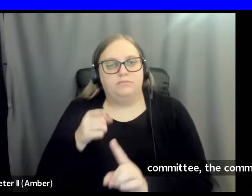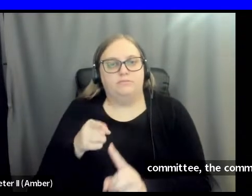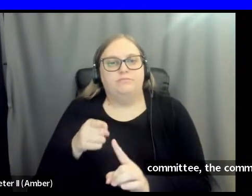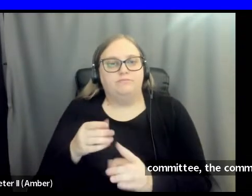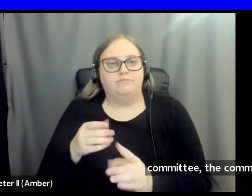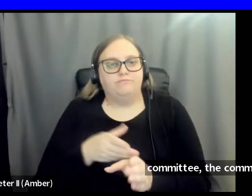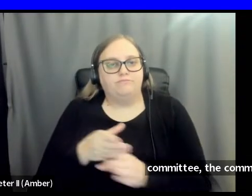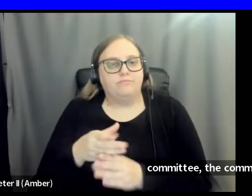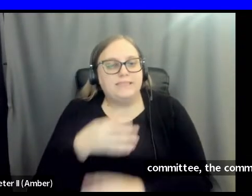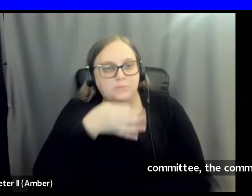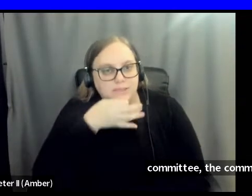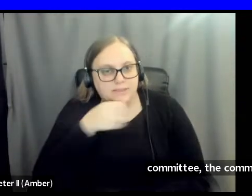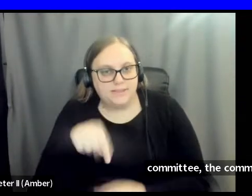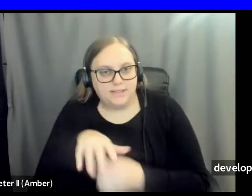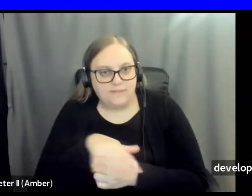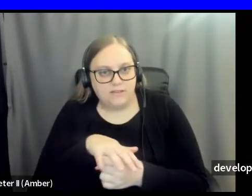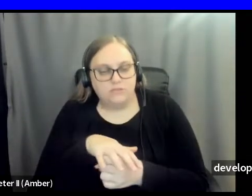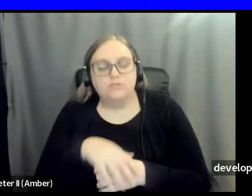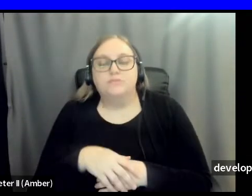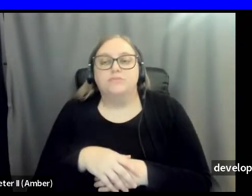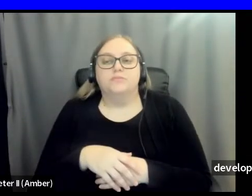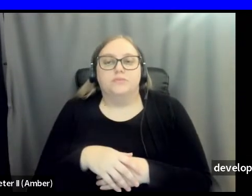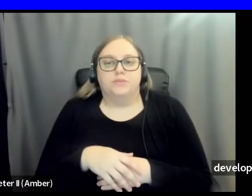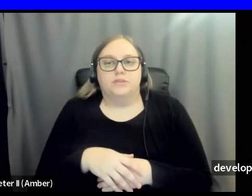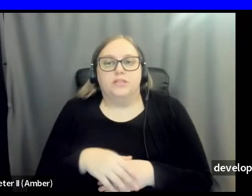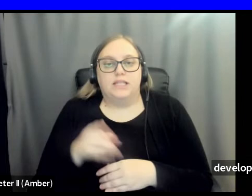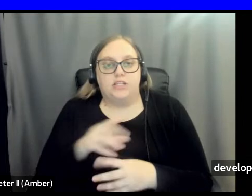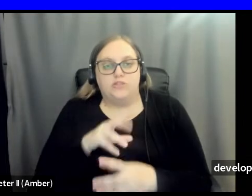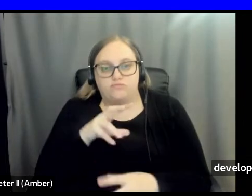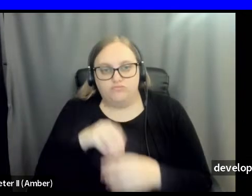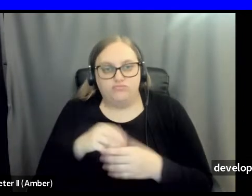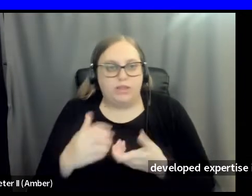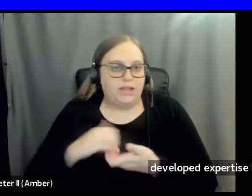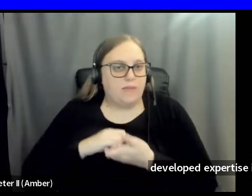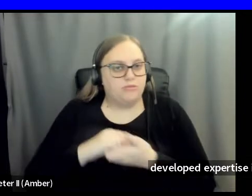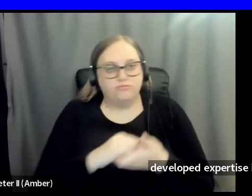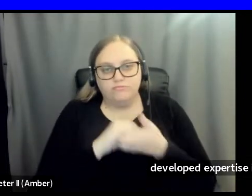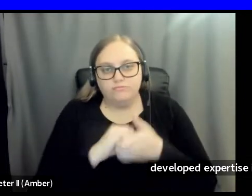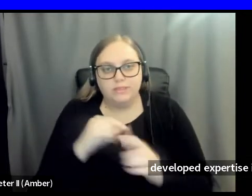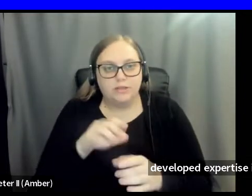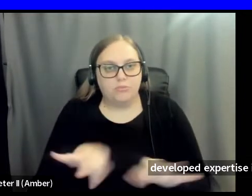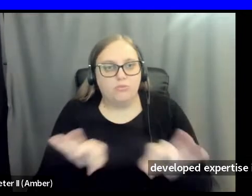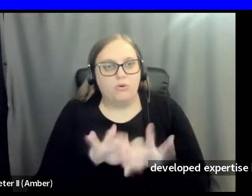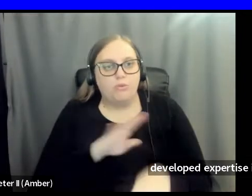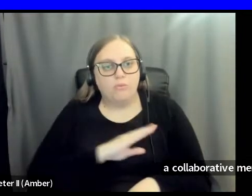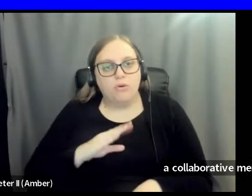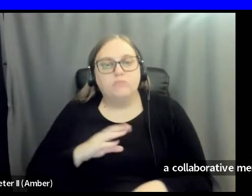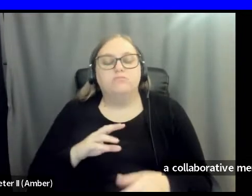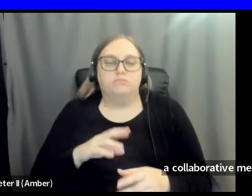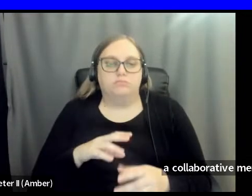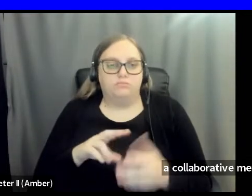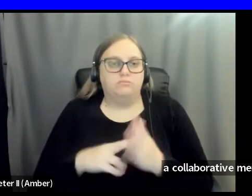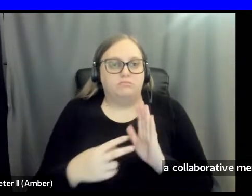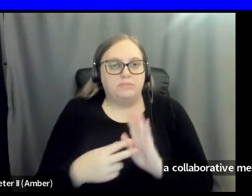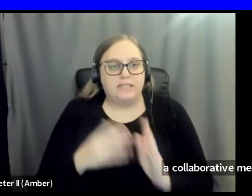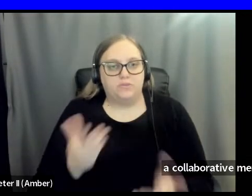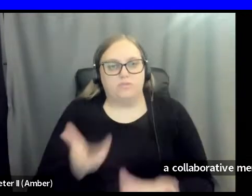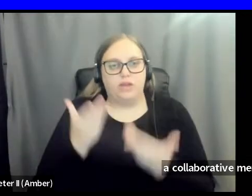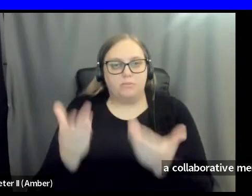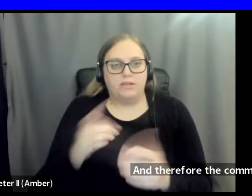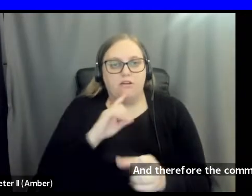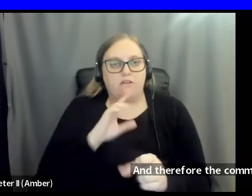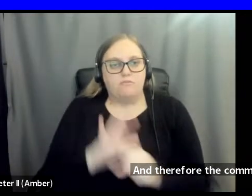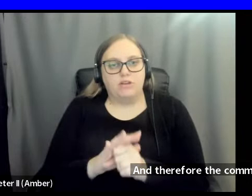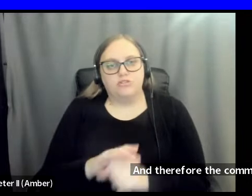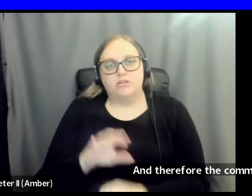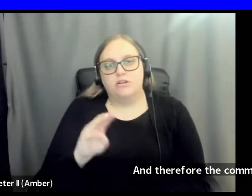expertise in this field and that he has been a collaborative member of this important board. And therefore, the committee recommends the confirmation of Mr.